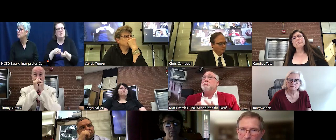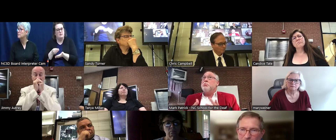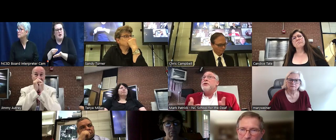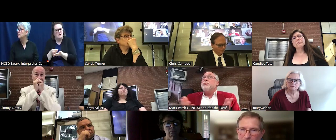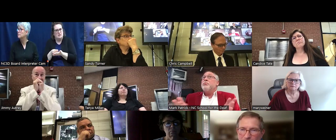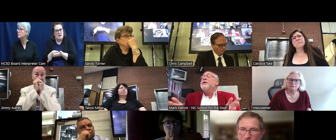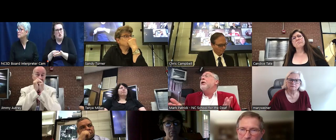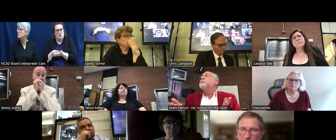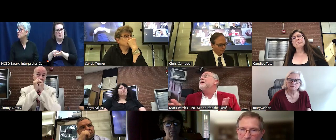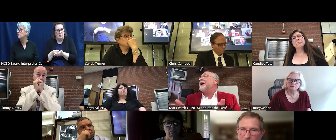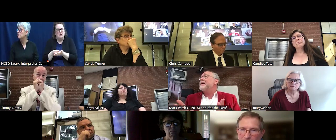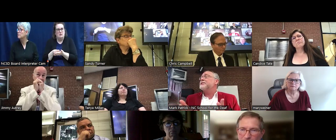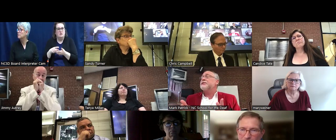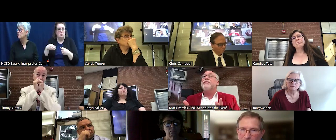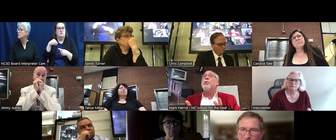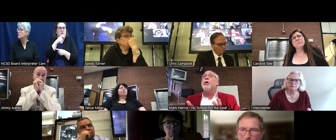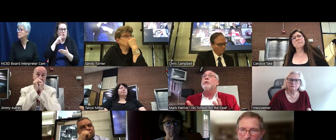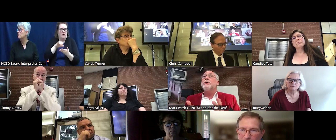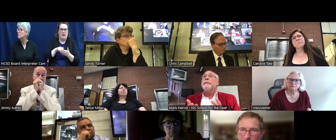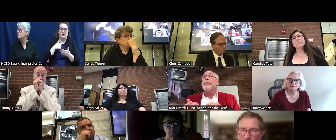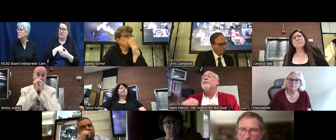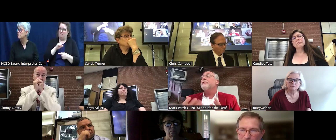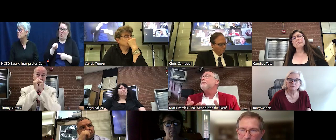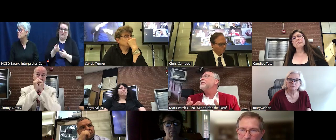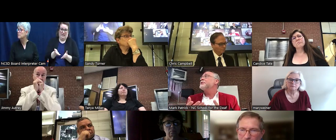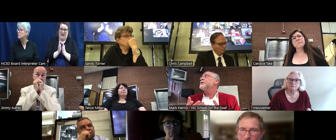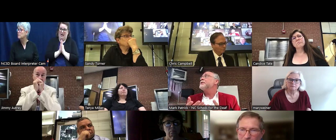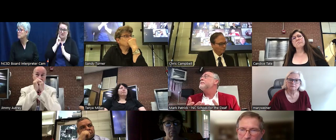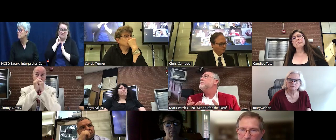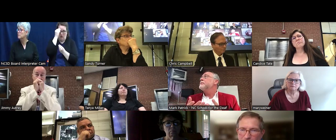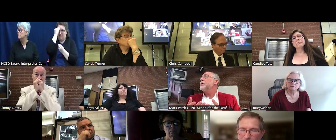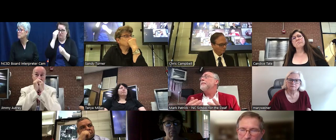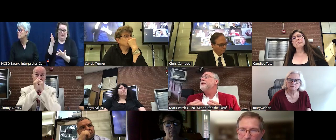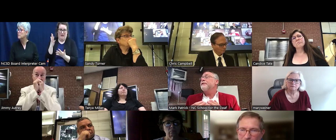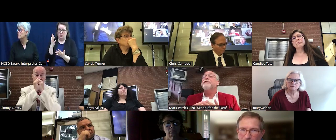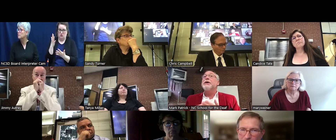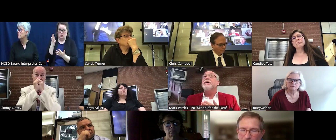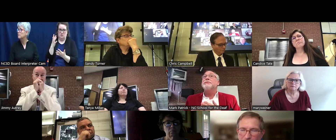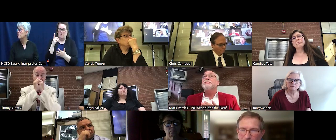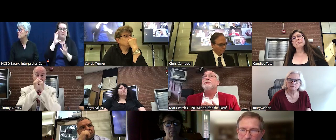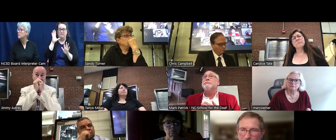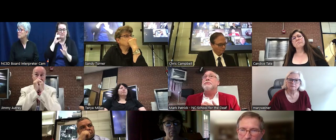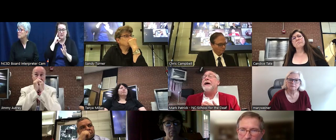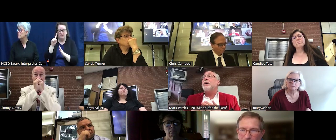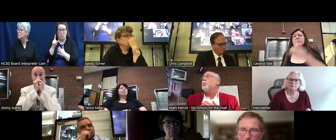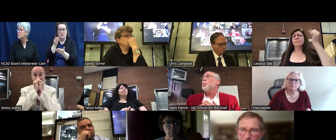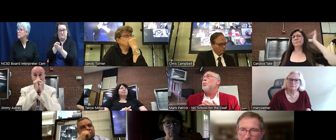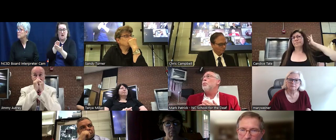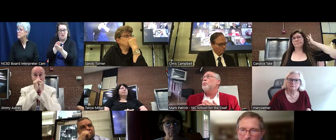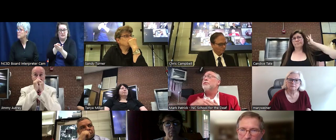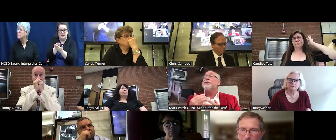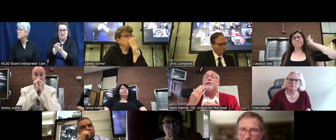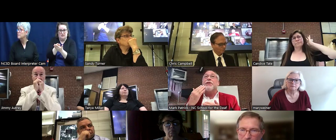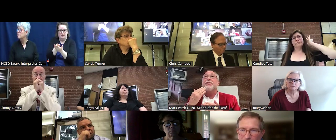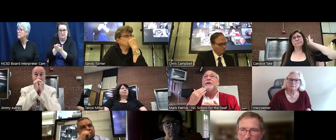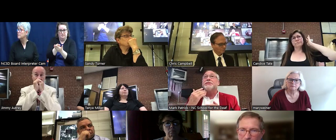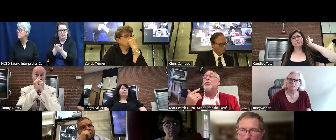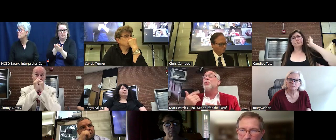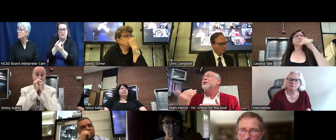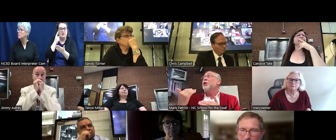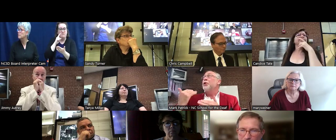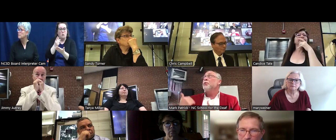and we have only asked for information, I mean, for funds that were for the